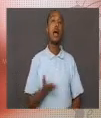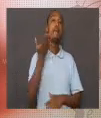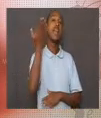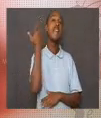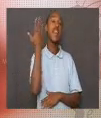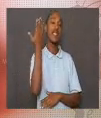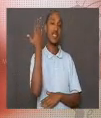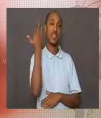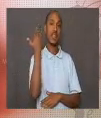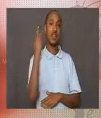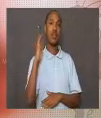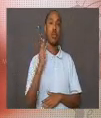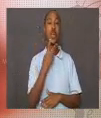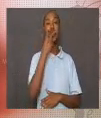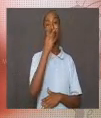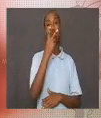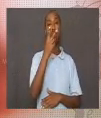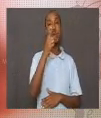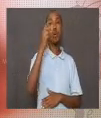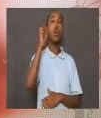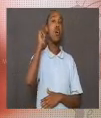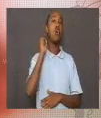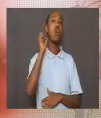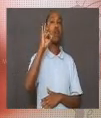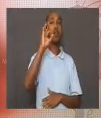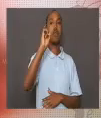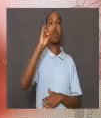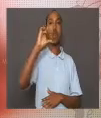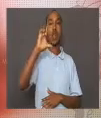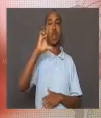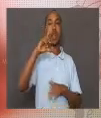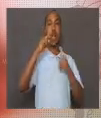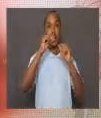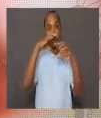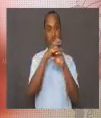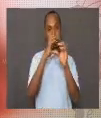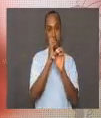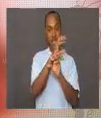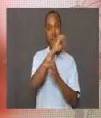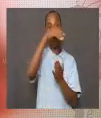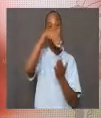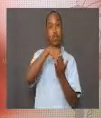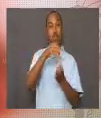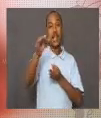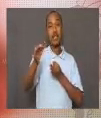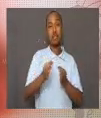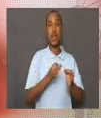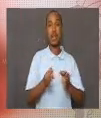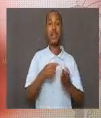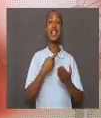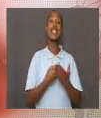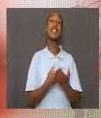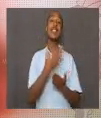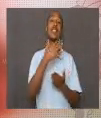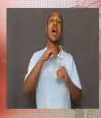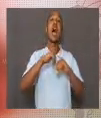Previously, we showed the gold foil experiment and also explained that this is